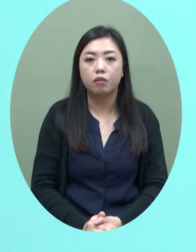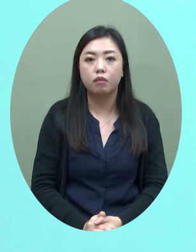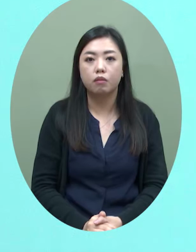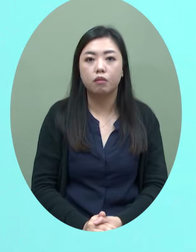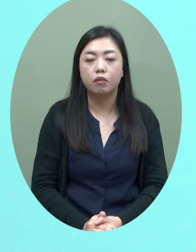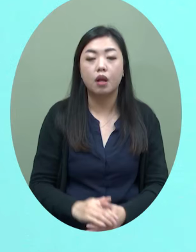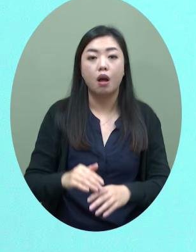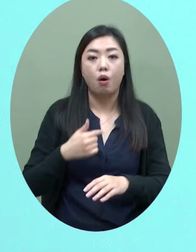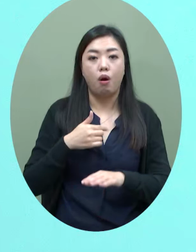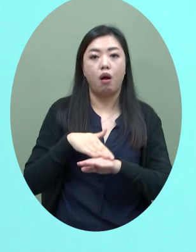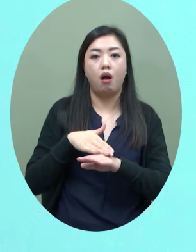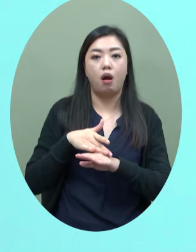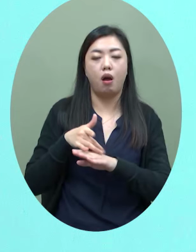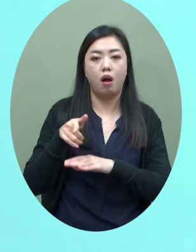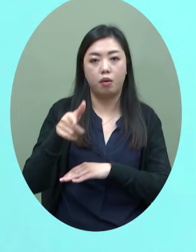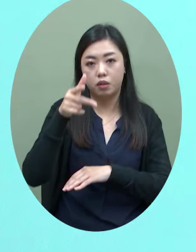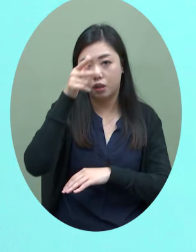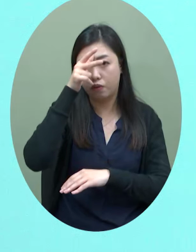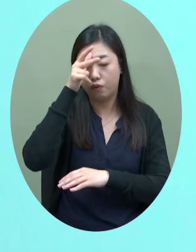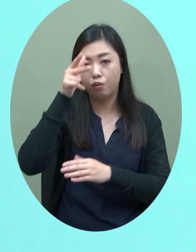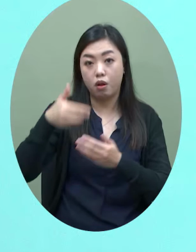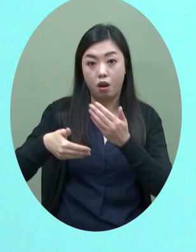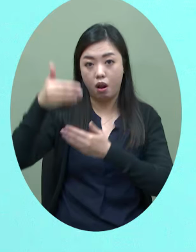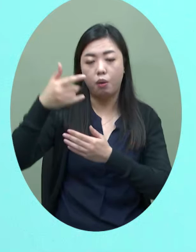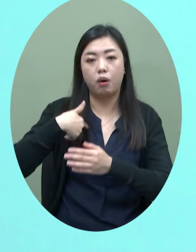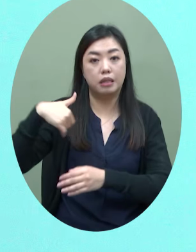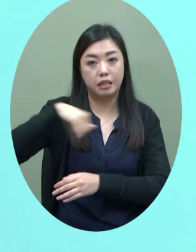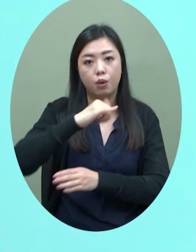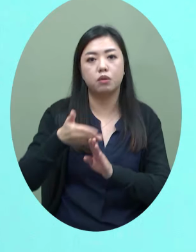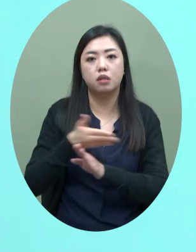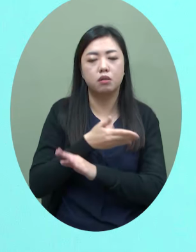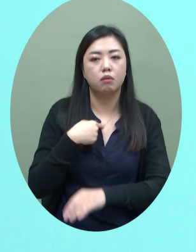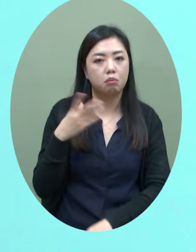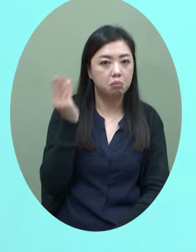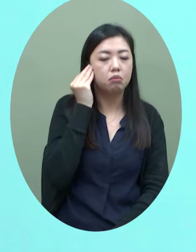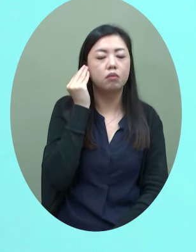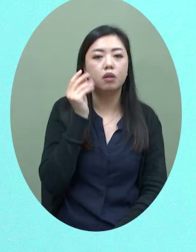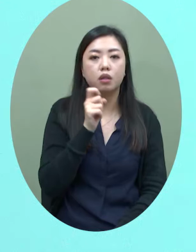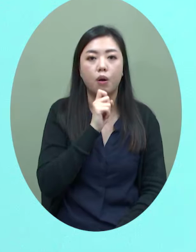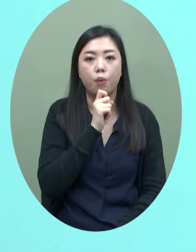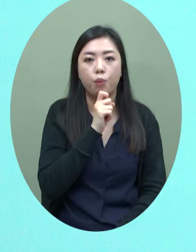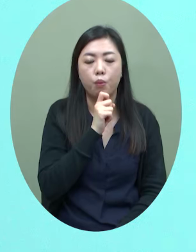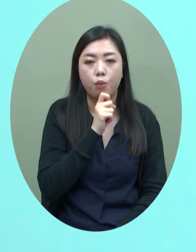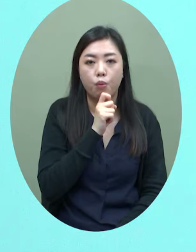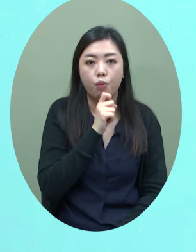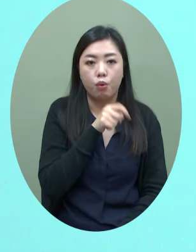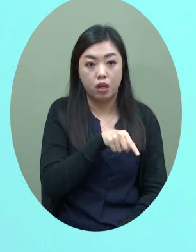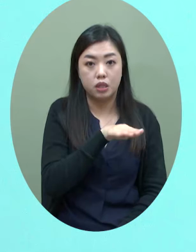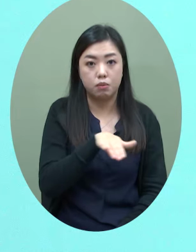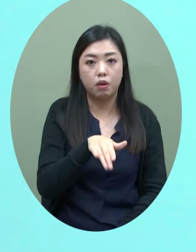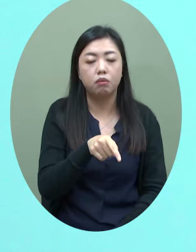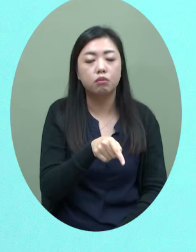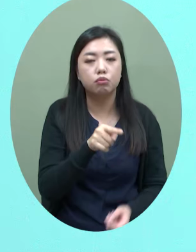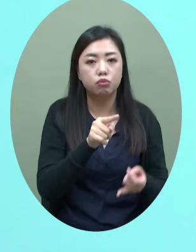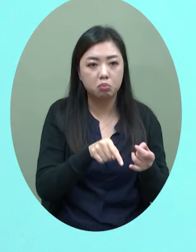received an information that perhaps one of the kids has also been confirmed. And this is only natural because this virus is